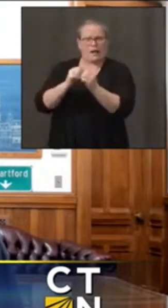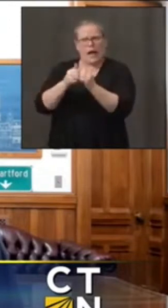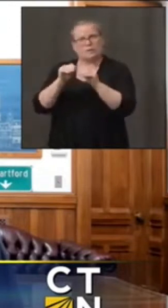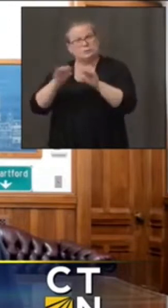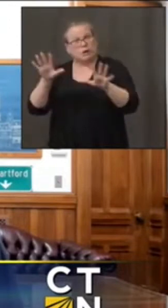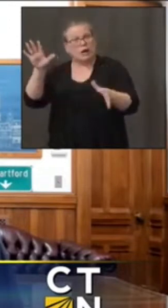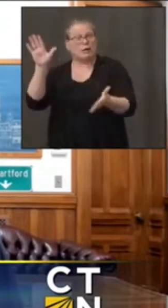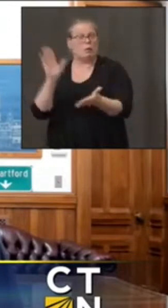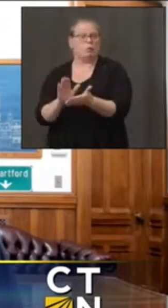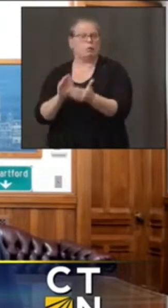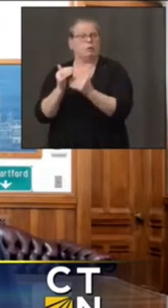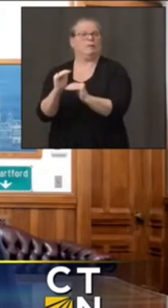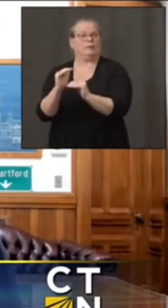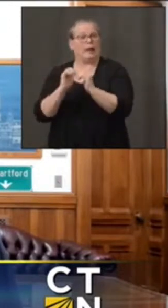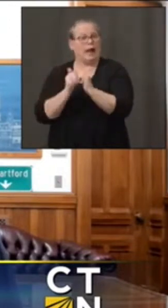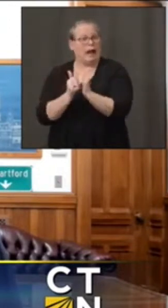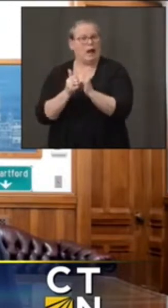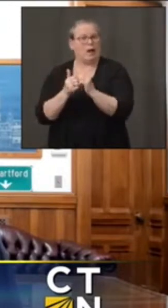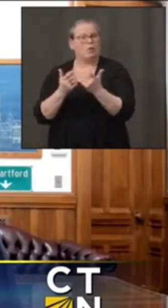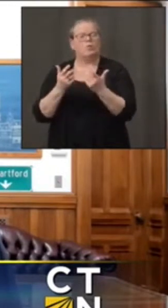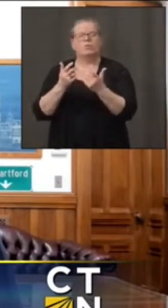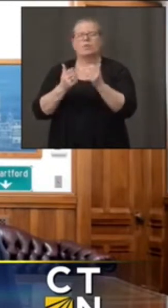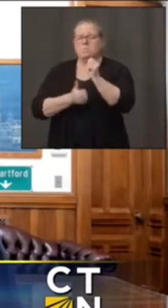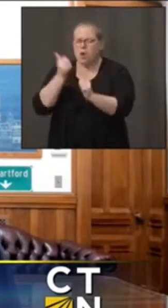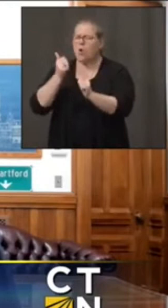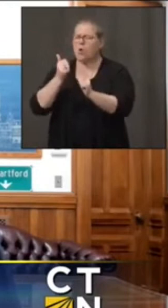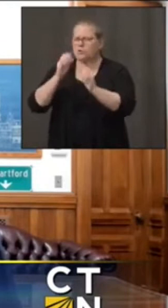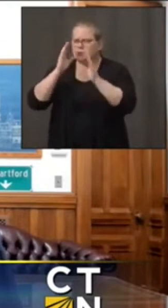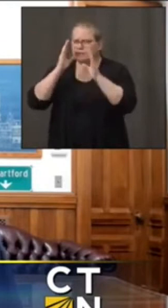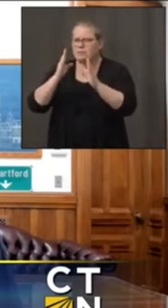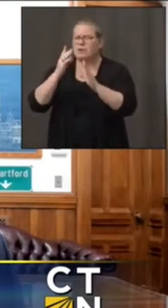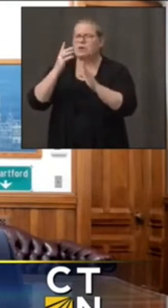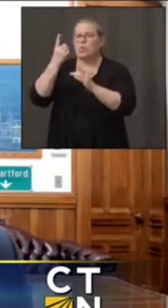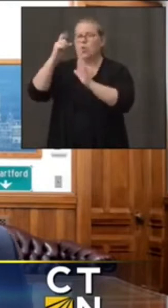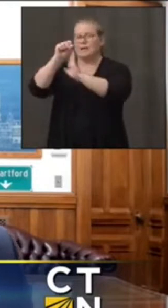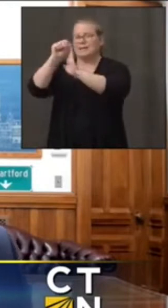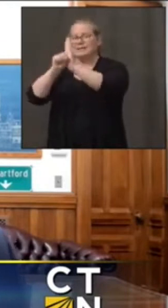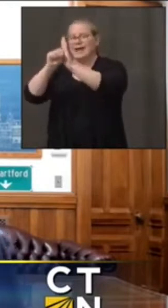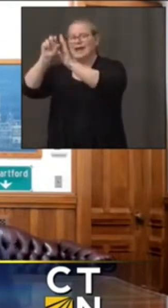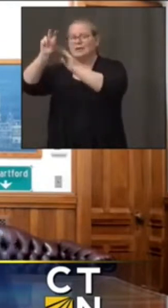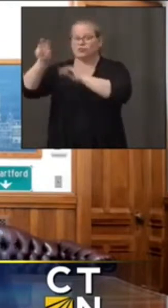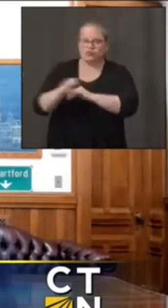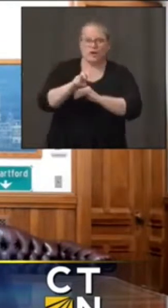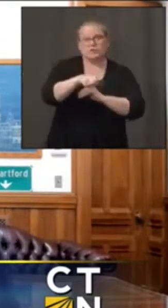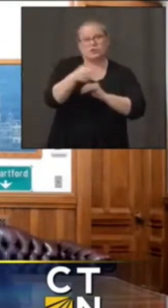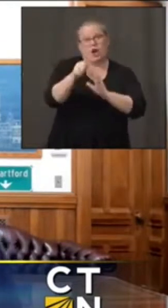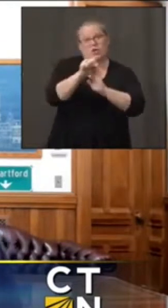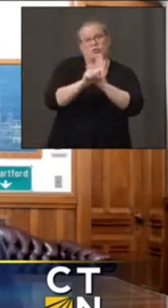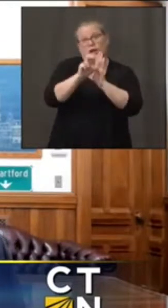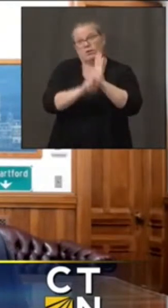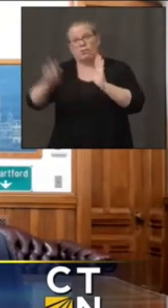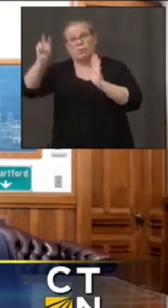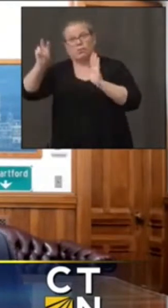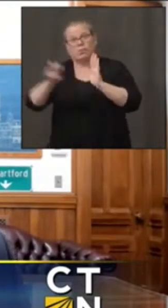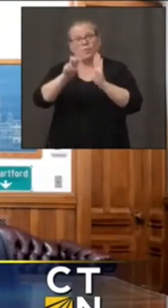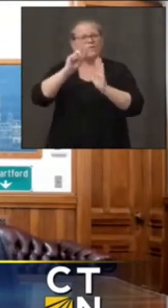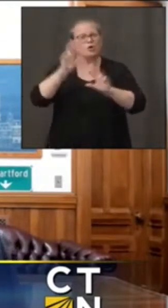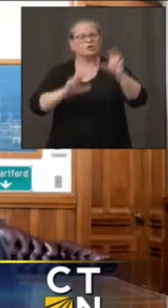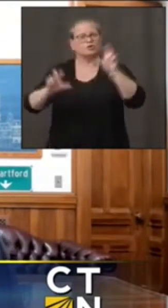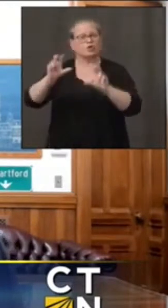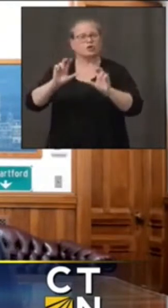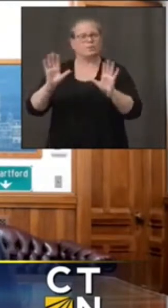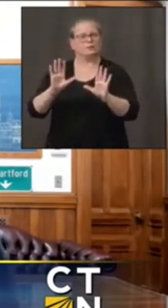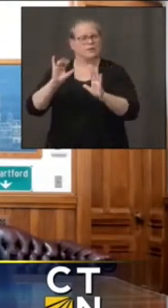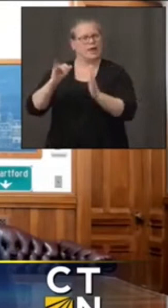particularly focusing on travel from one state to another for hockey-related tournaments. So